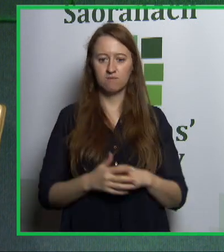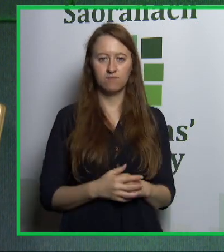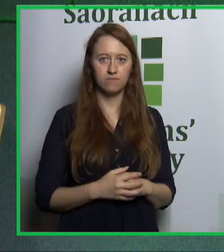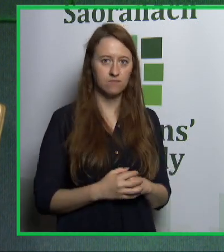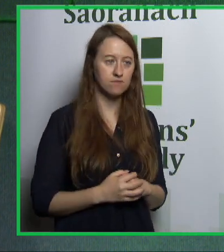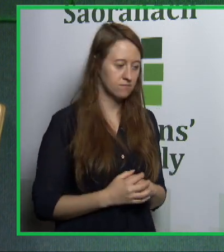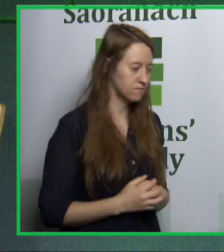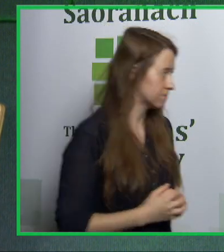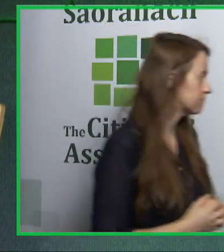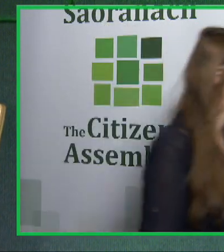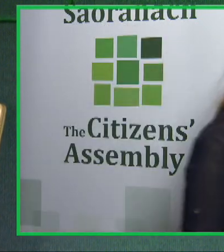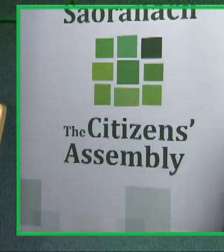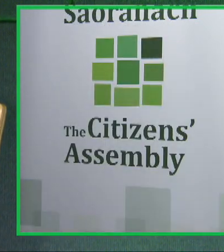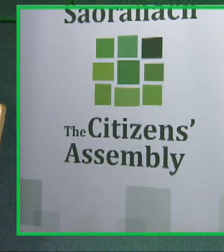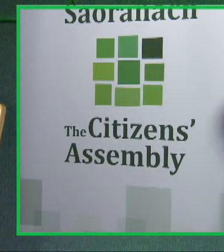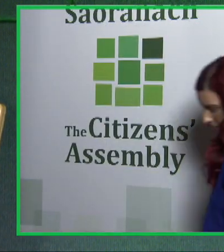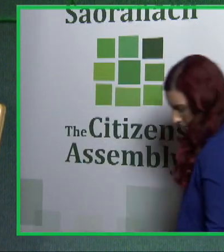At the end of it, I suppose,